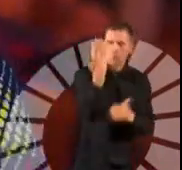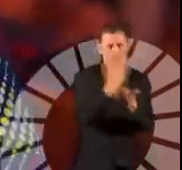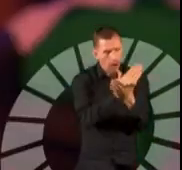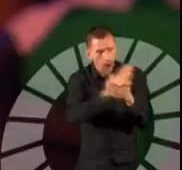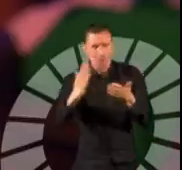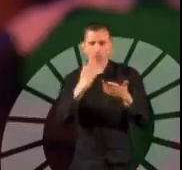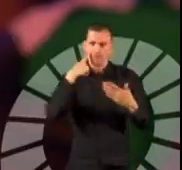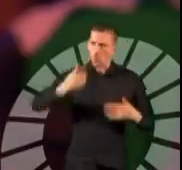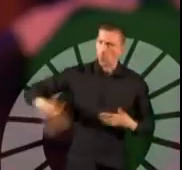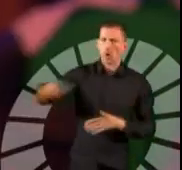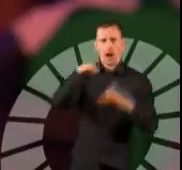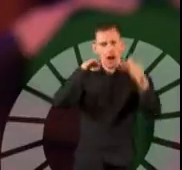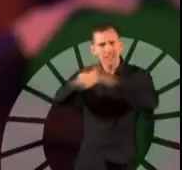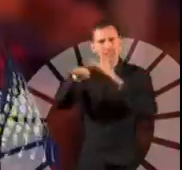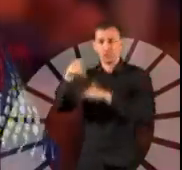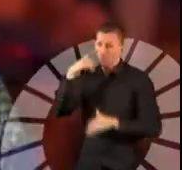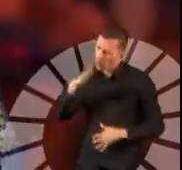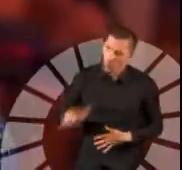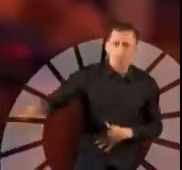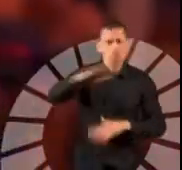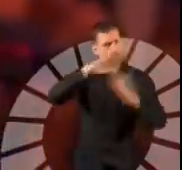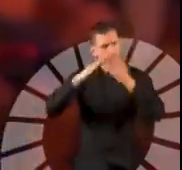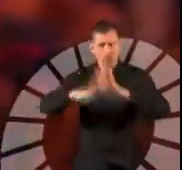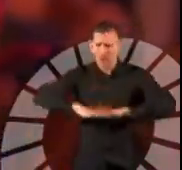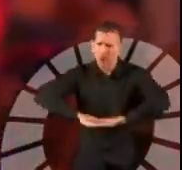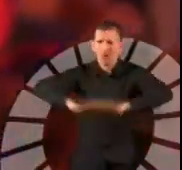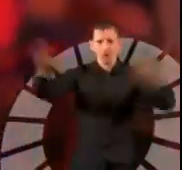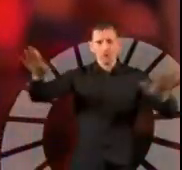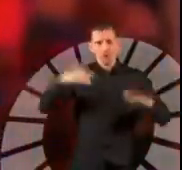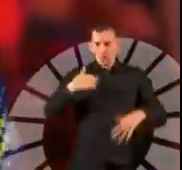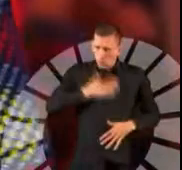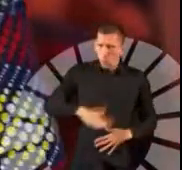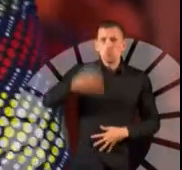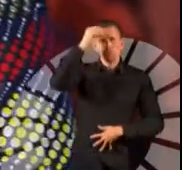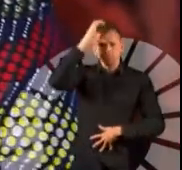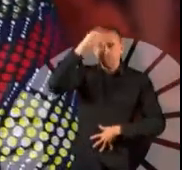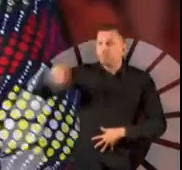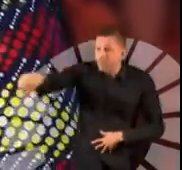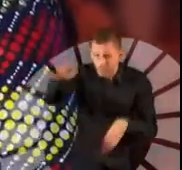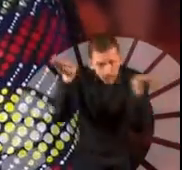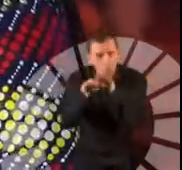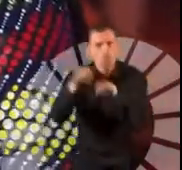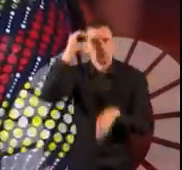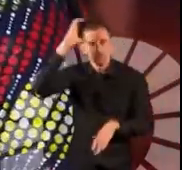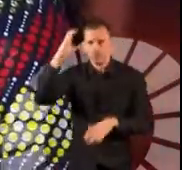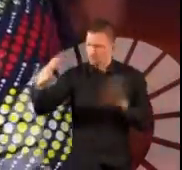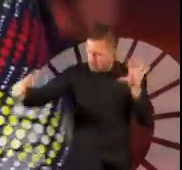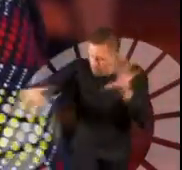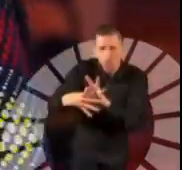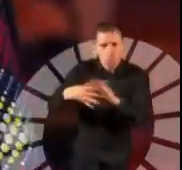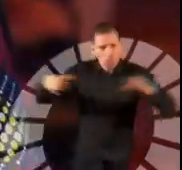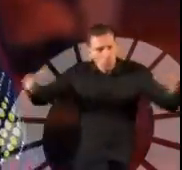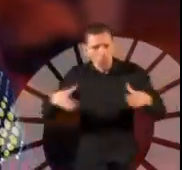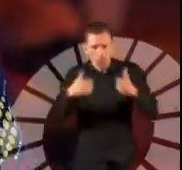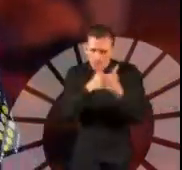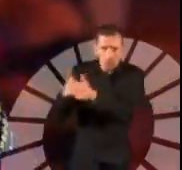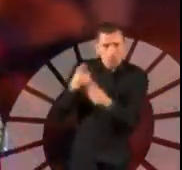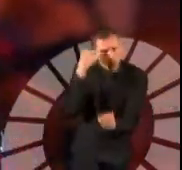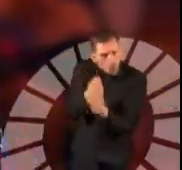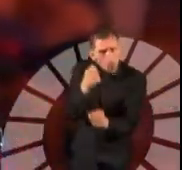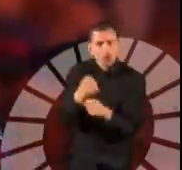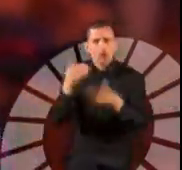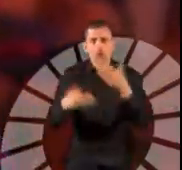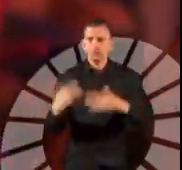we have the numbers if we work together. World leaders, heads of civil society organization, the media, young girl activists,